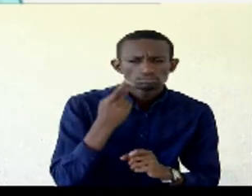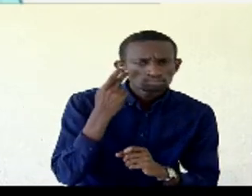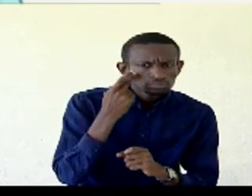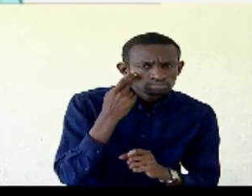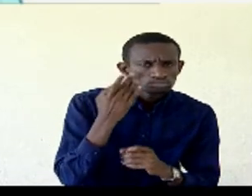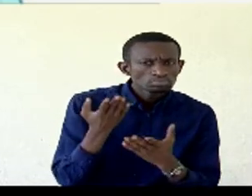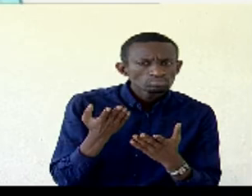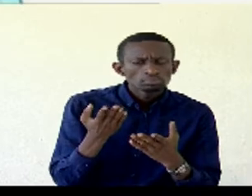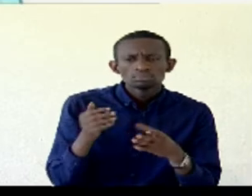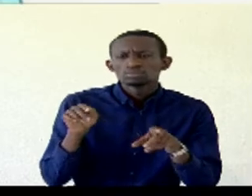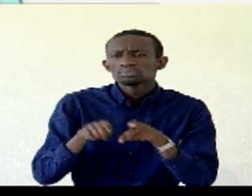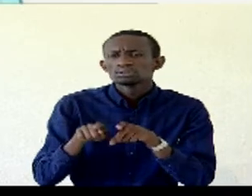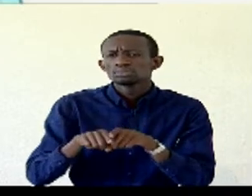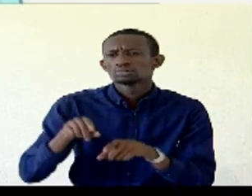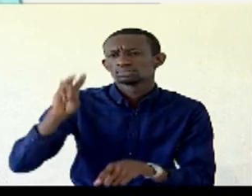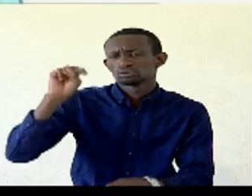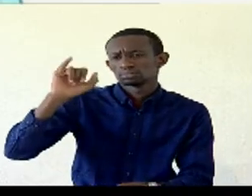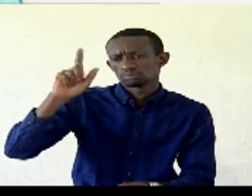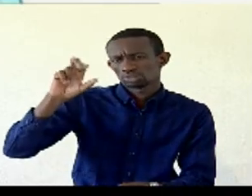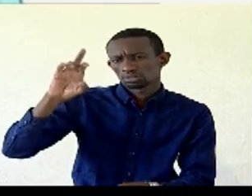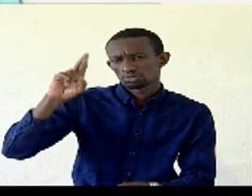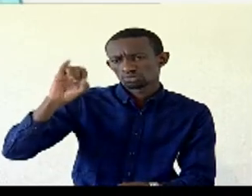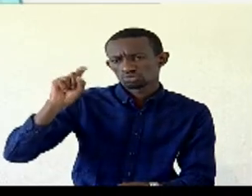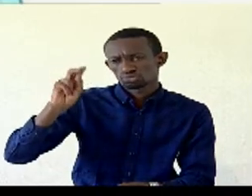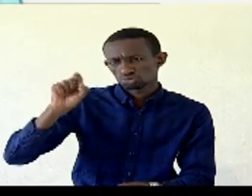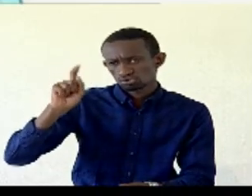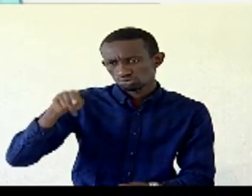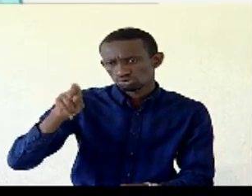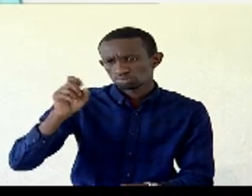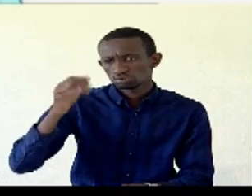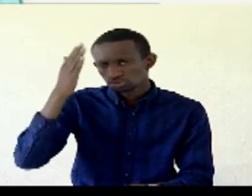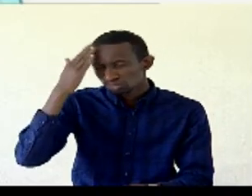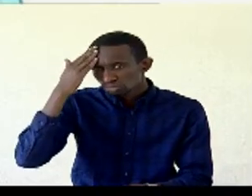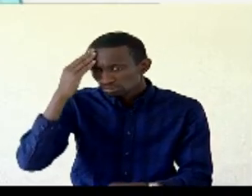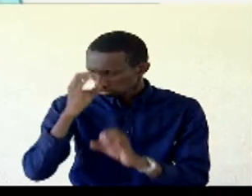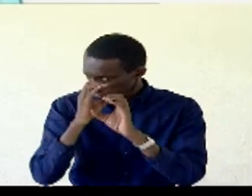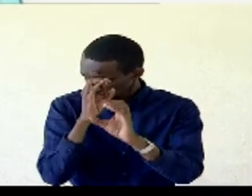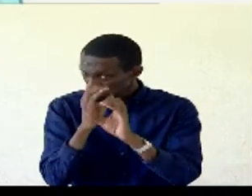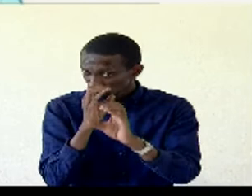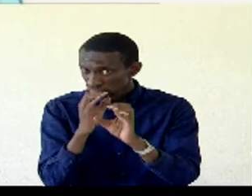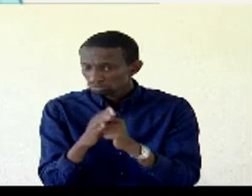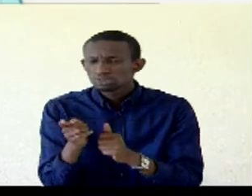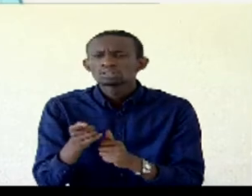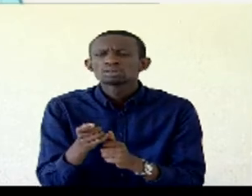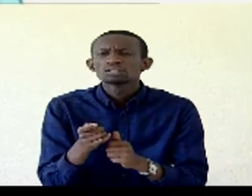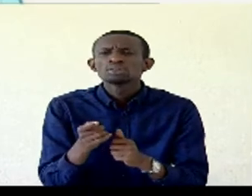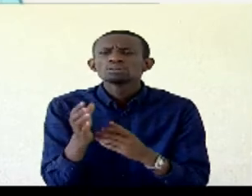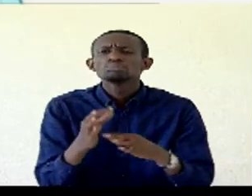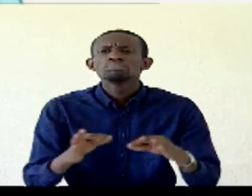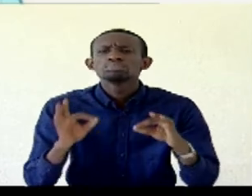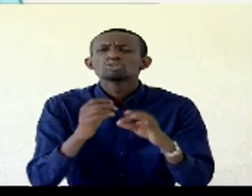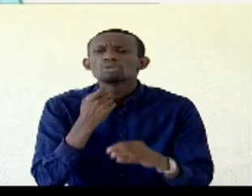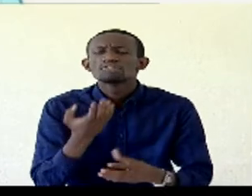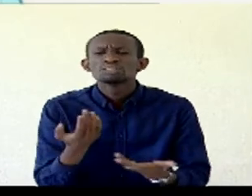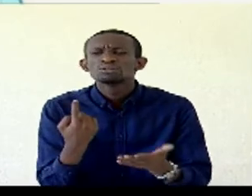or as seen under light microscope. You know those words, you know those equipments. But what we need when people ask us to